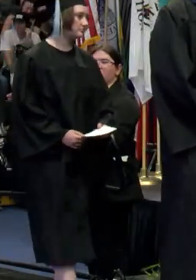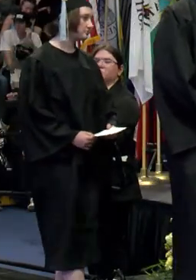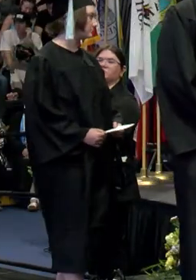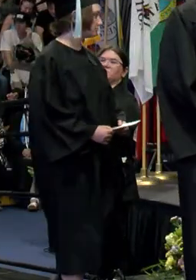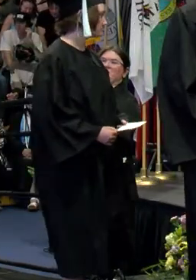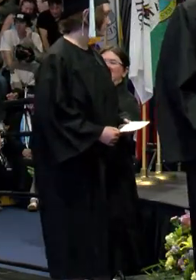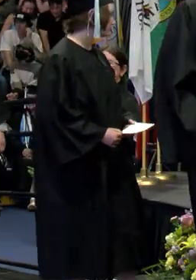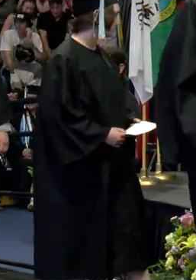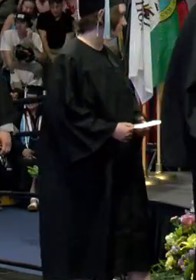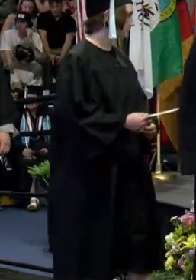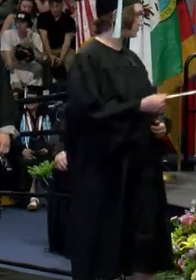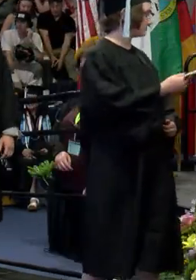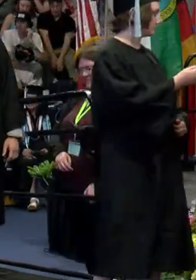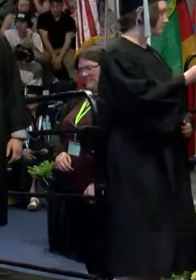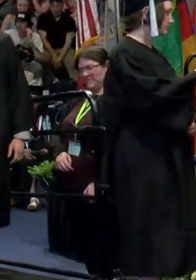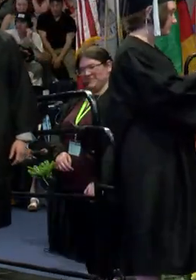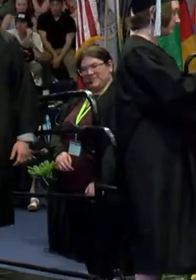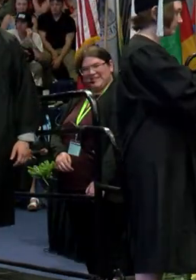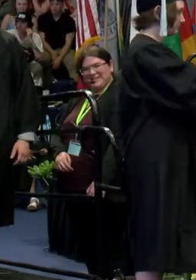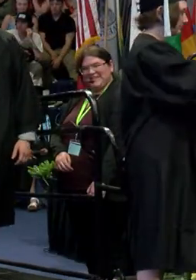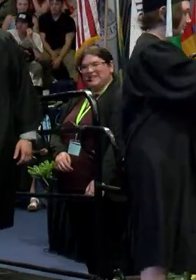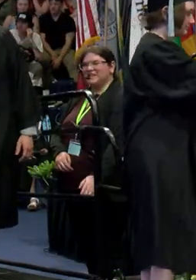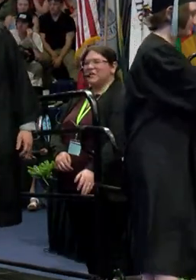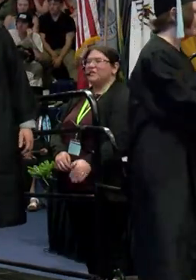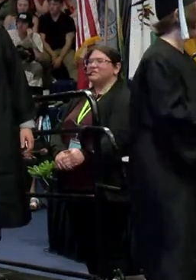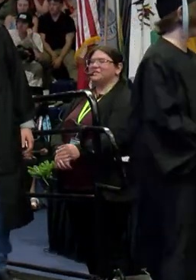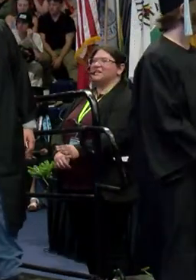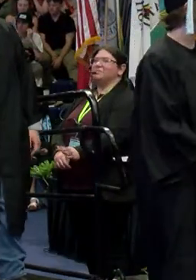Noah Christian Holst.